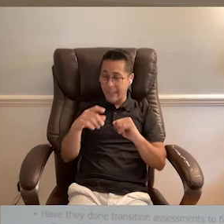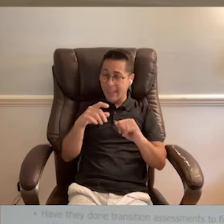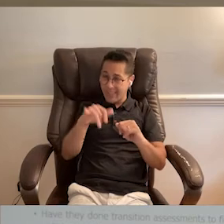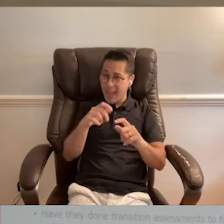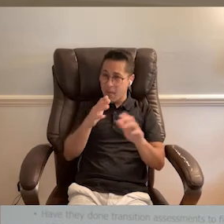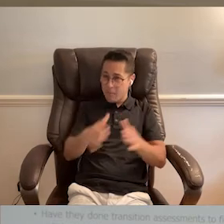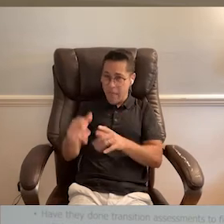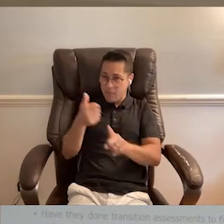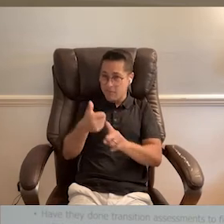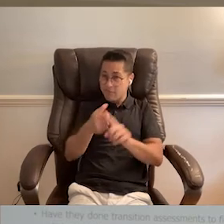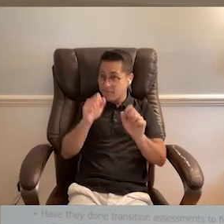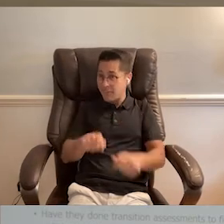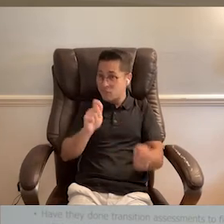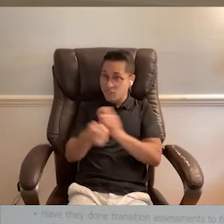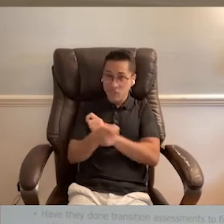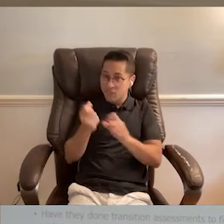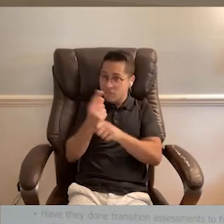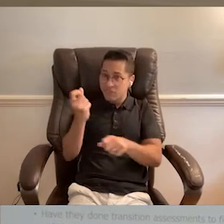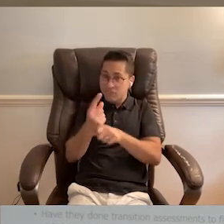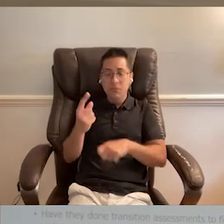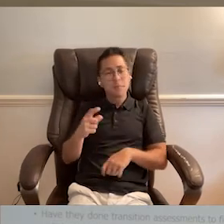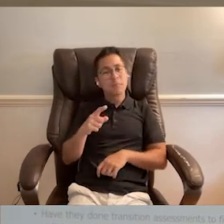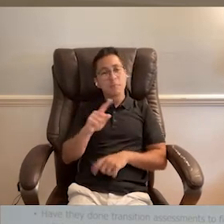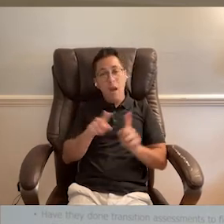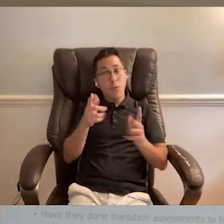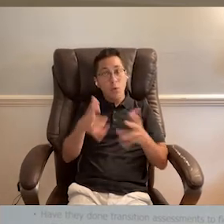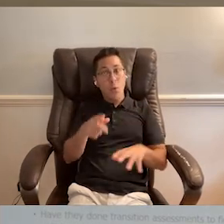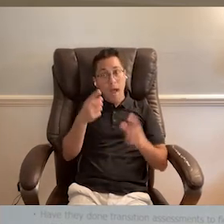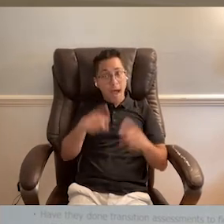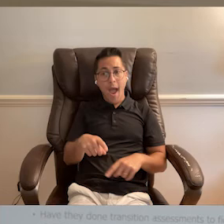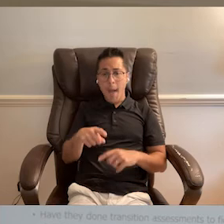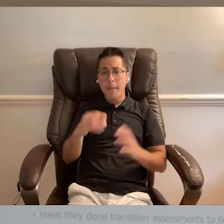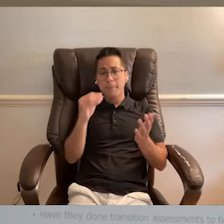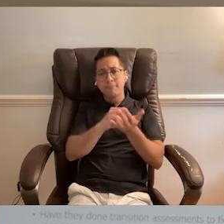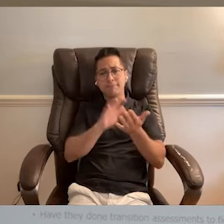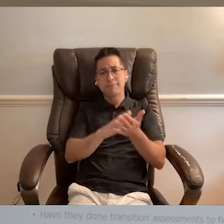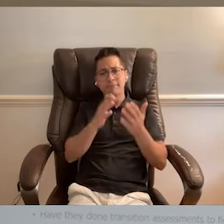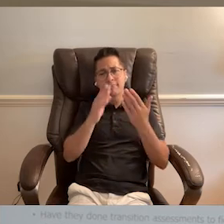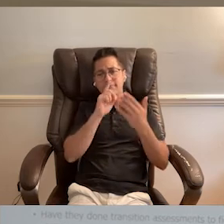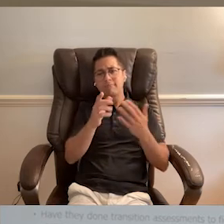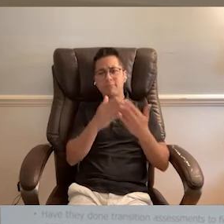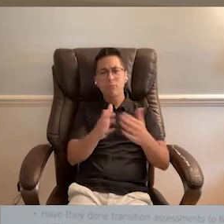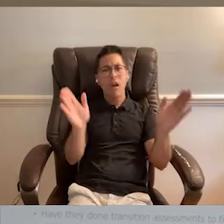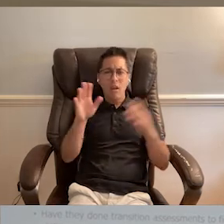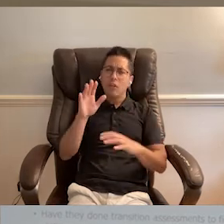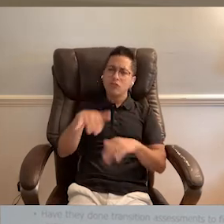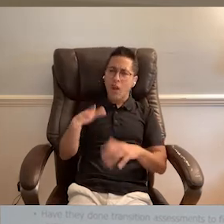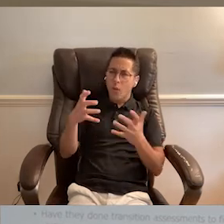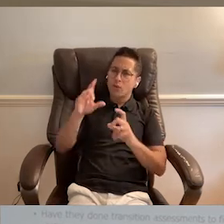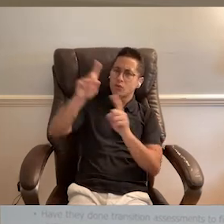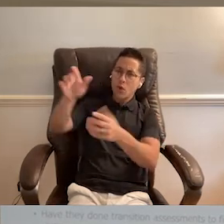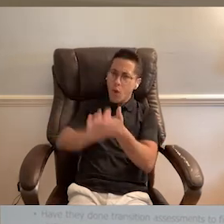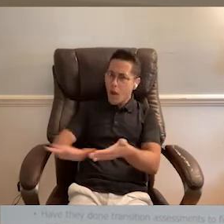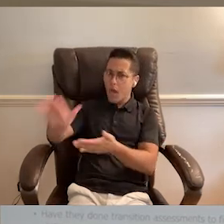you don't want to let them do is put a very broad, the child wants to go to college, or the child wants